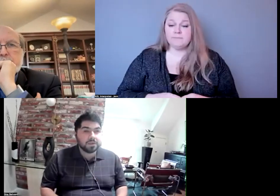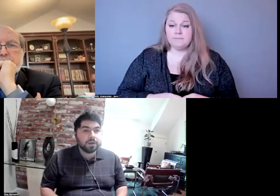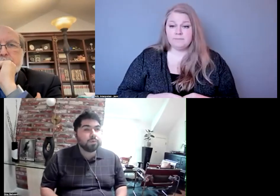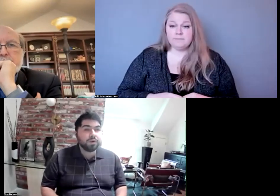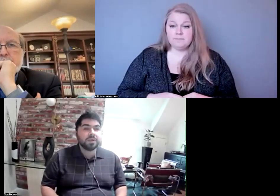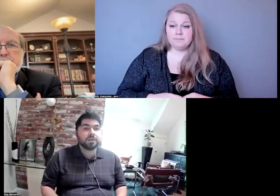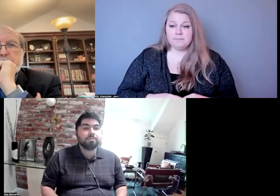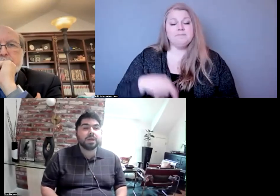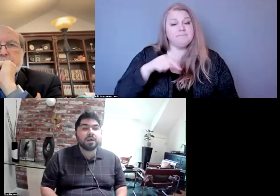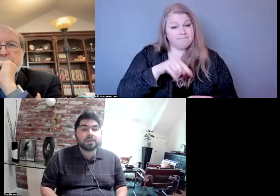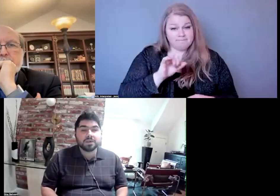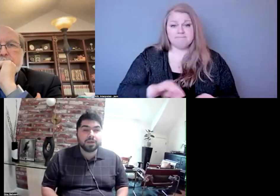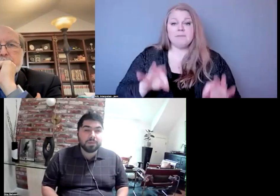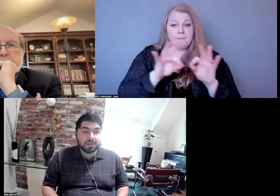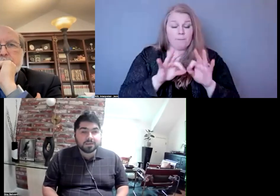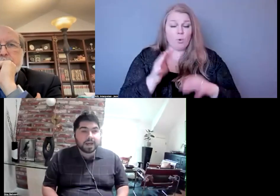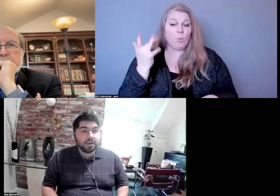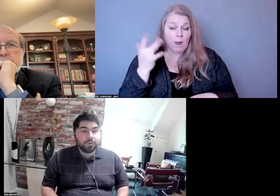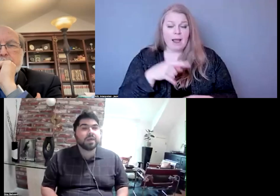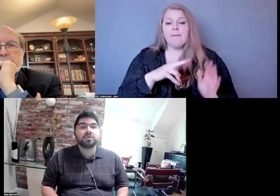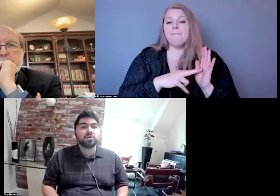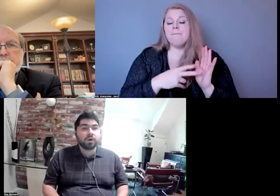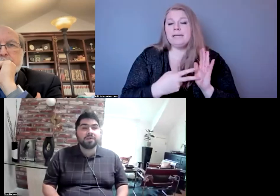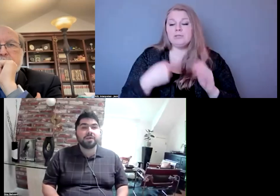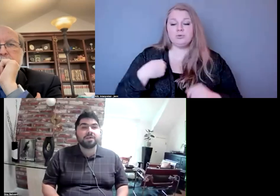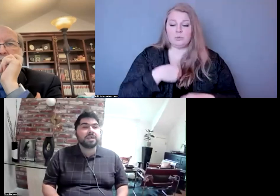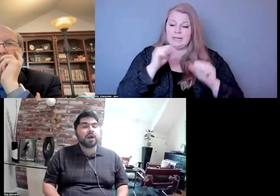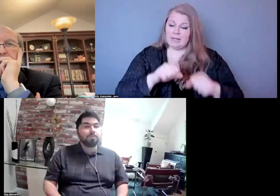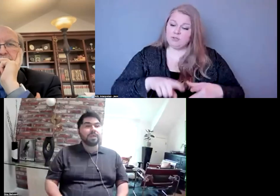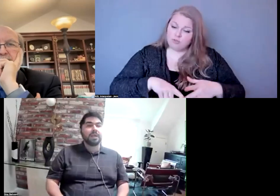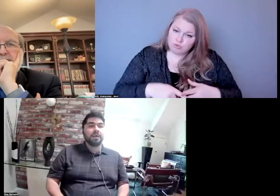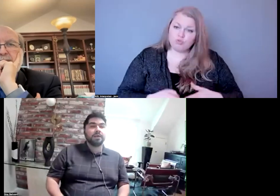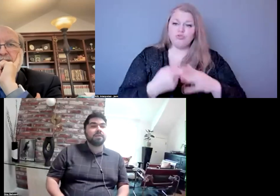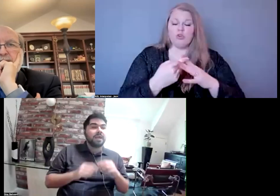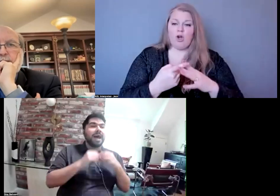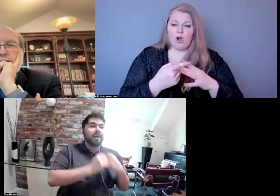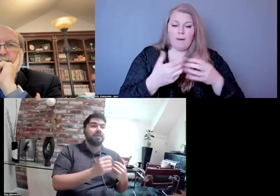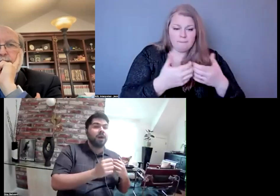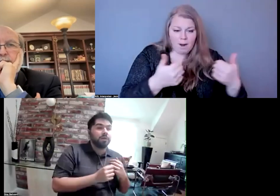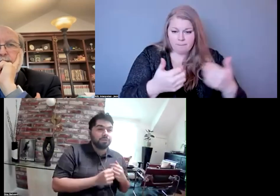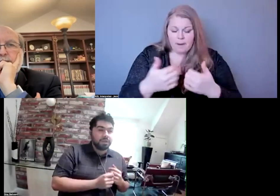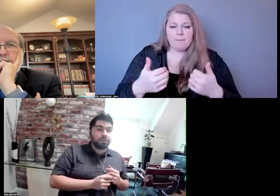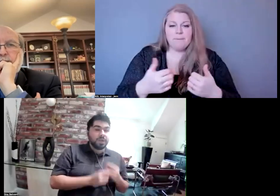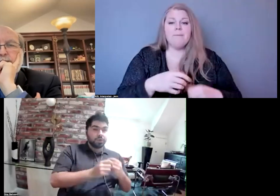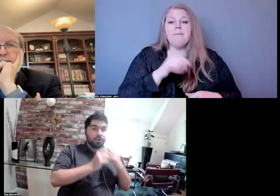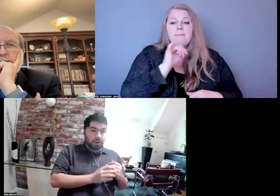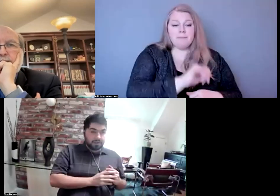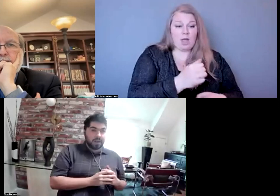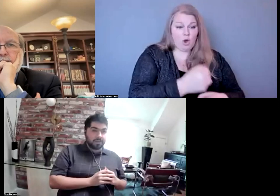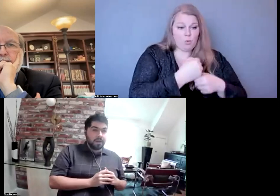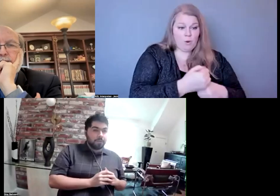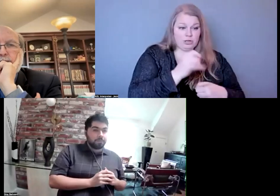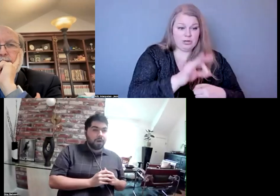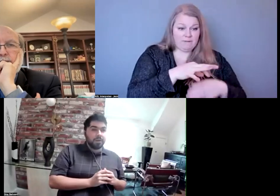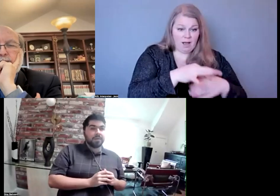this is important because it means that we can start decoupling the act of the creation of